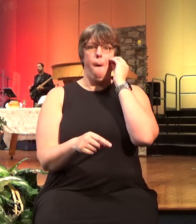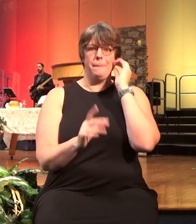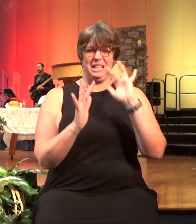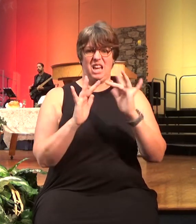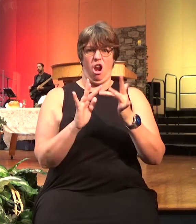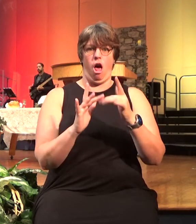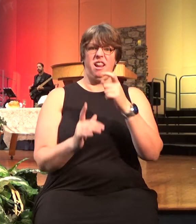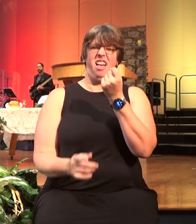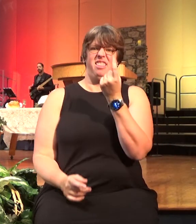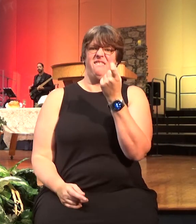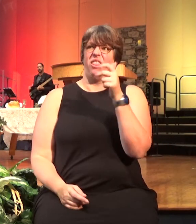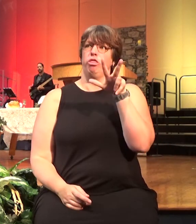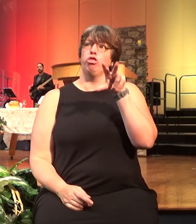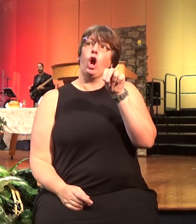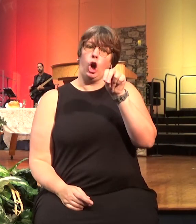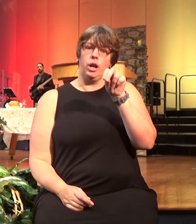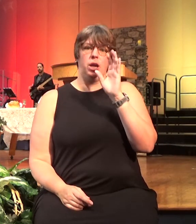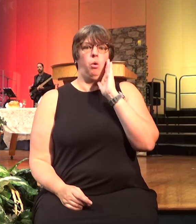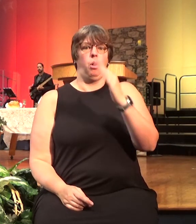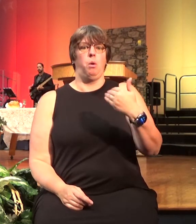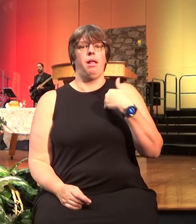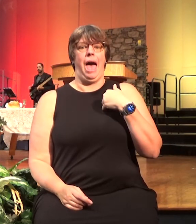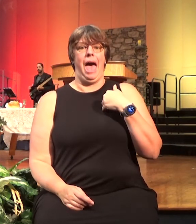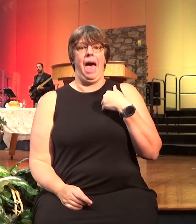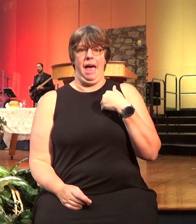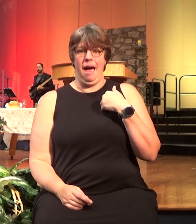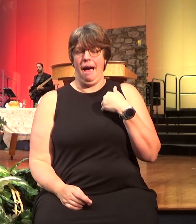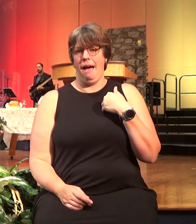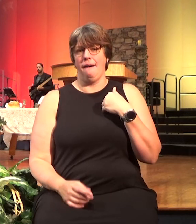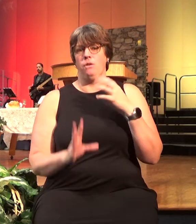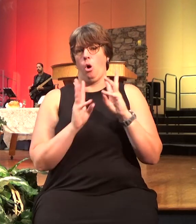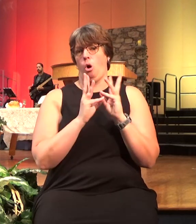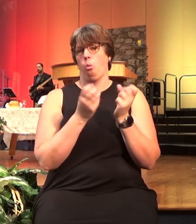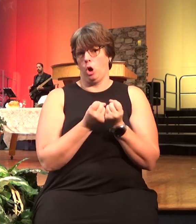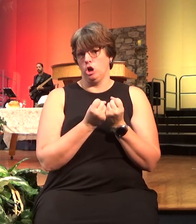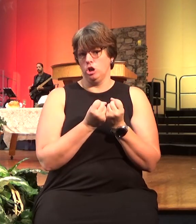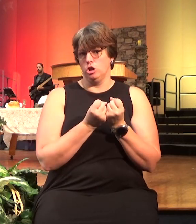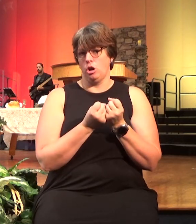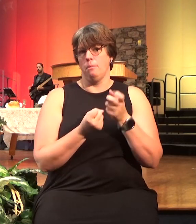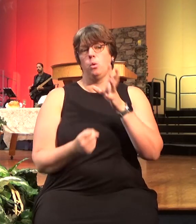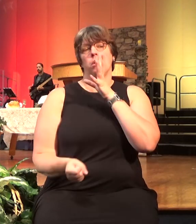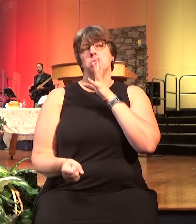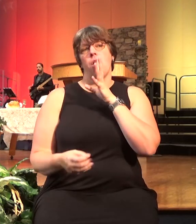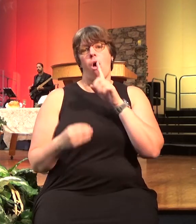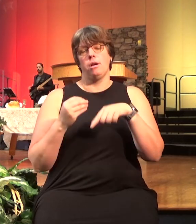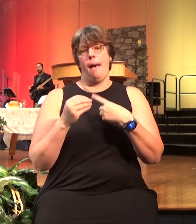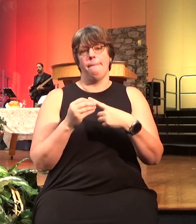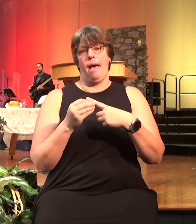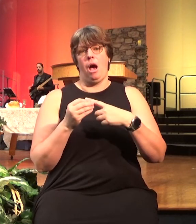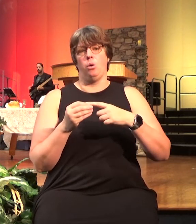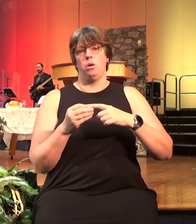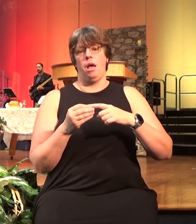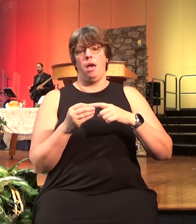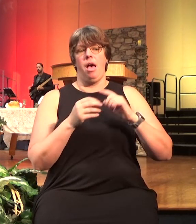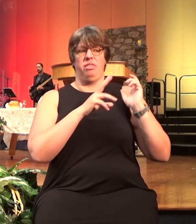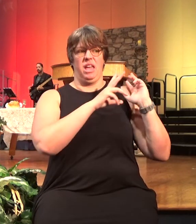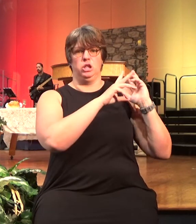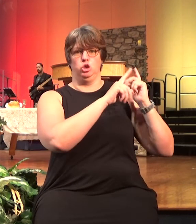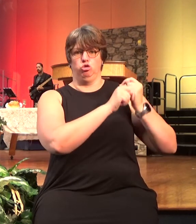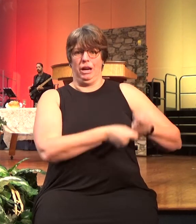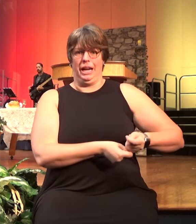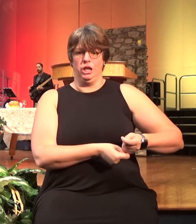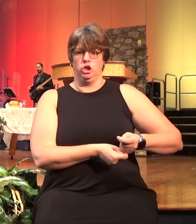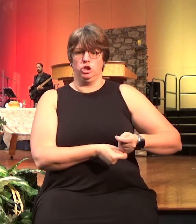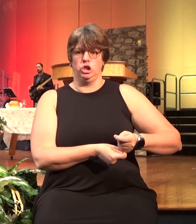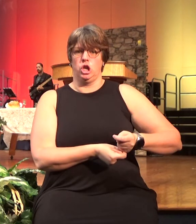literature home with you. And if you'd like to make a personal connection, out in the center of the lobby, we have our Welcome Center open with volunteers and people who'd be happy